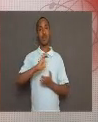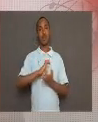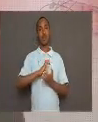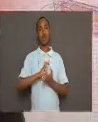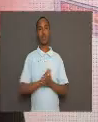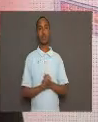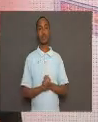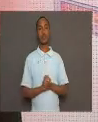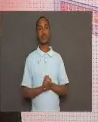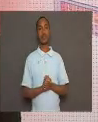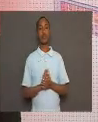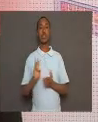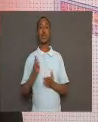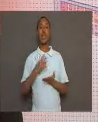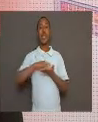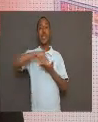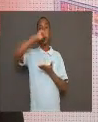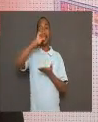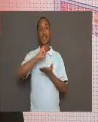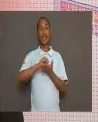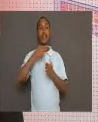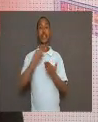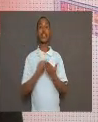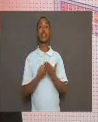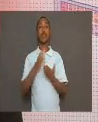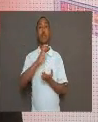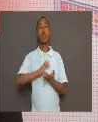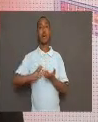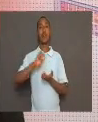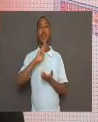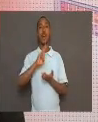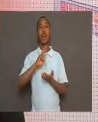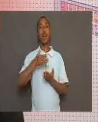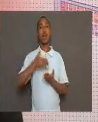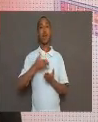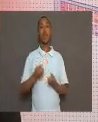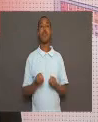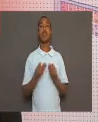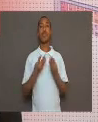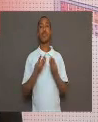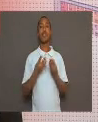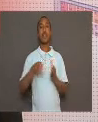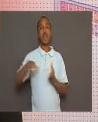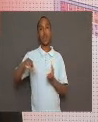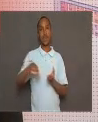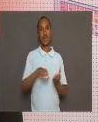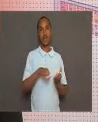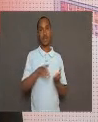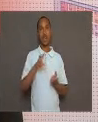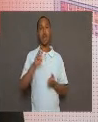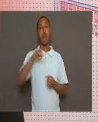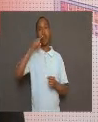compounds. We learned that these compounds are most often liquids